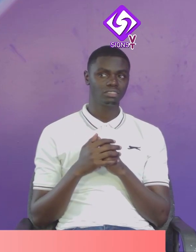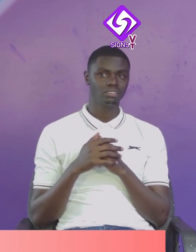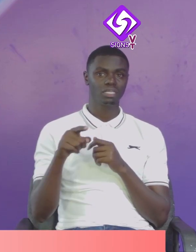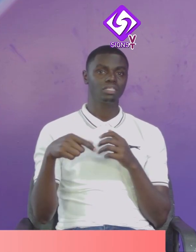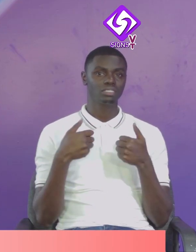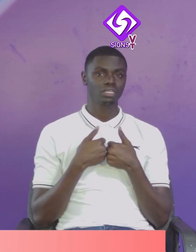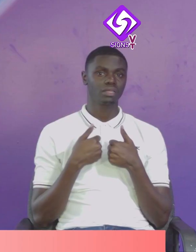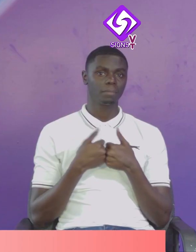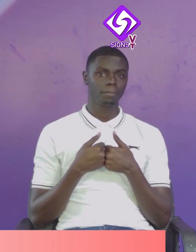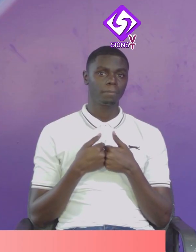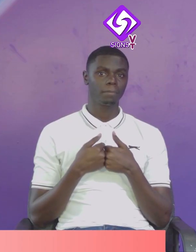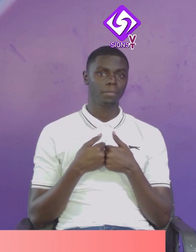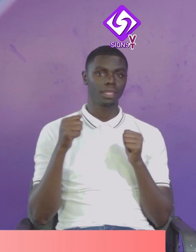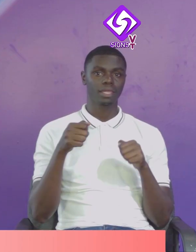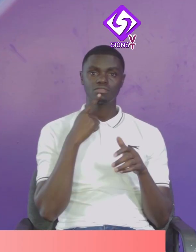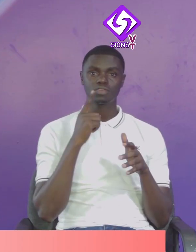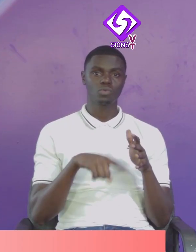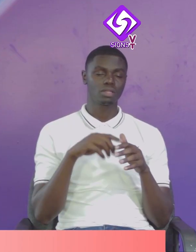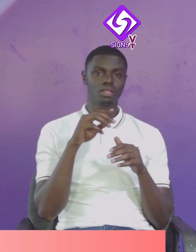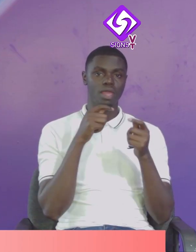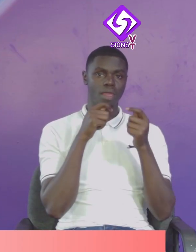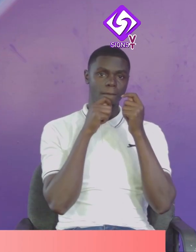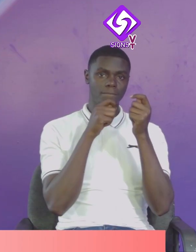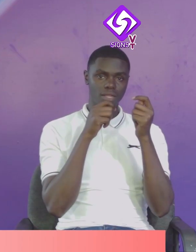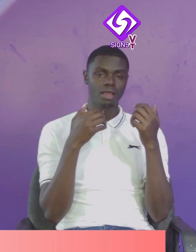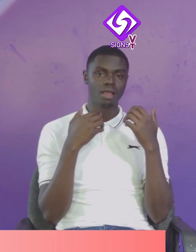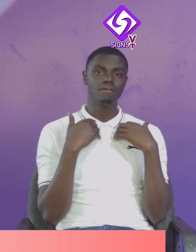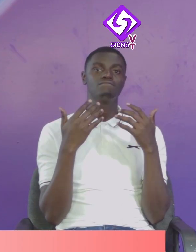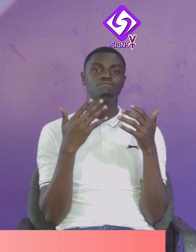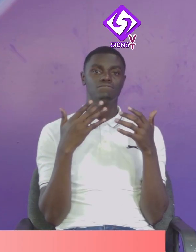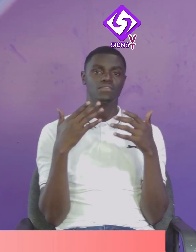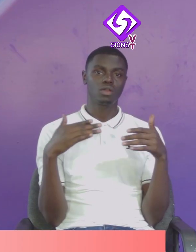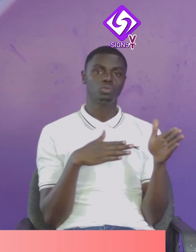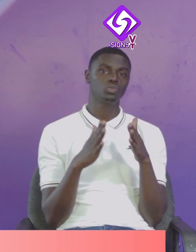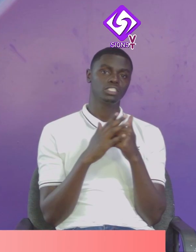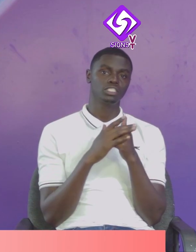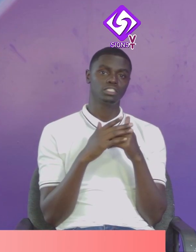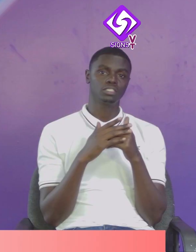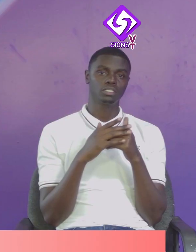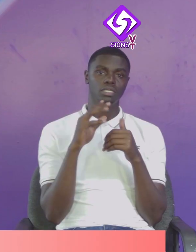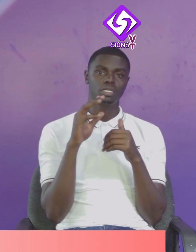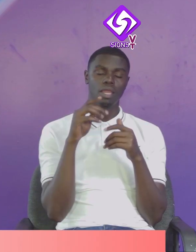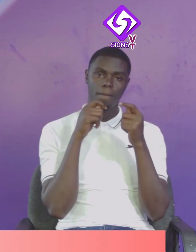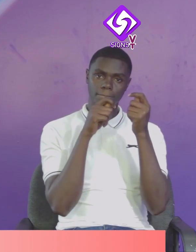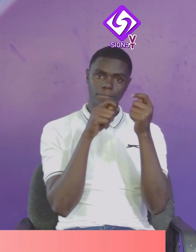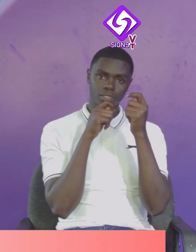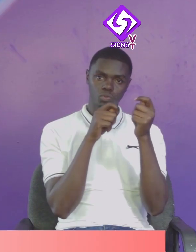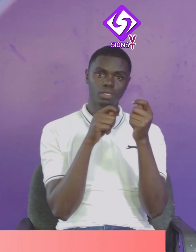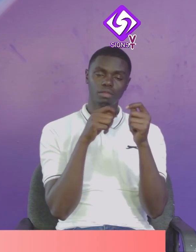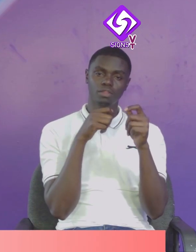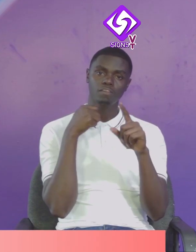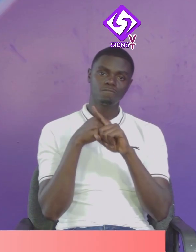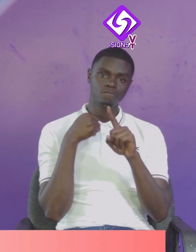game, I can say Mara Sugar have that upper hand of winning. Now that Mara Sugar, they are